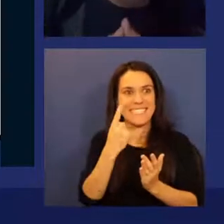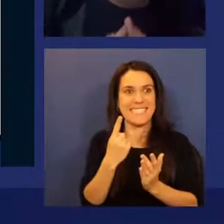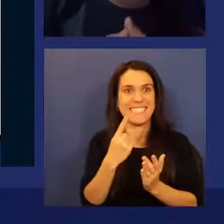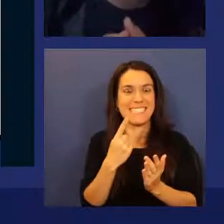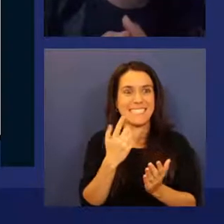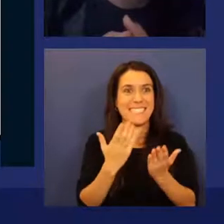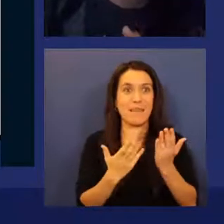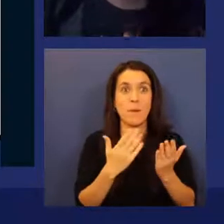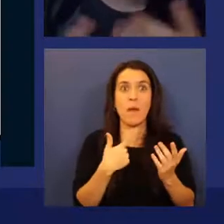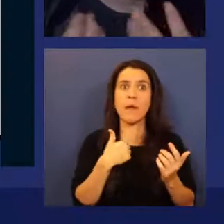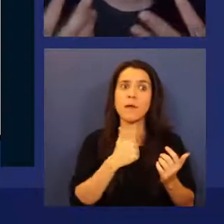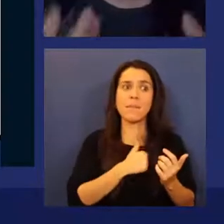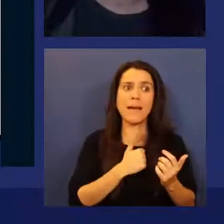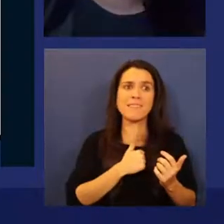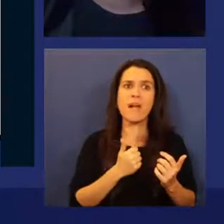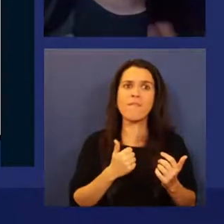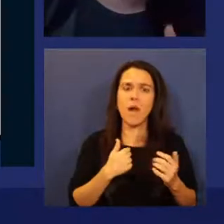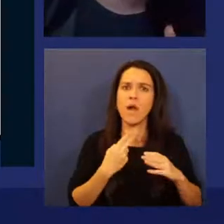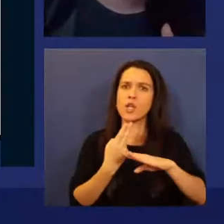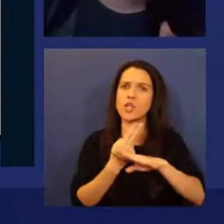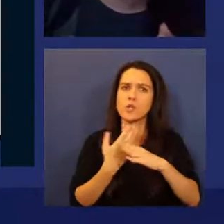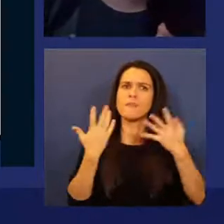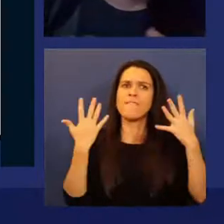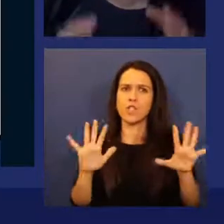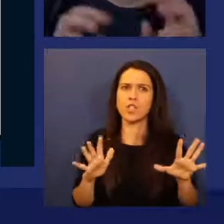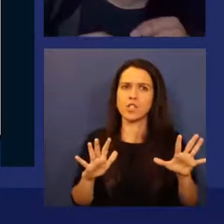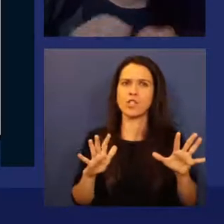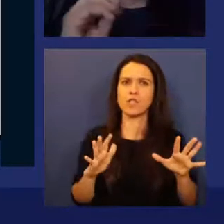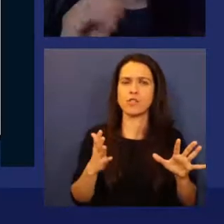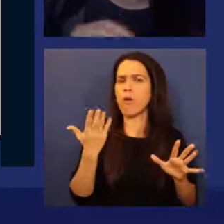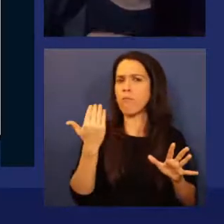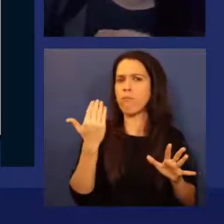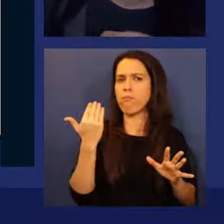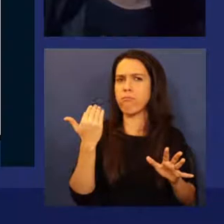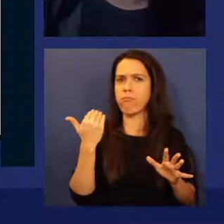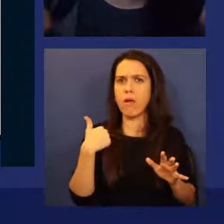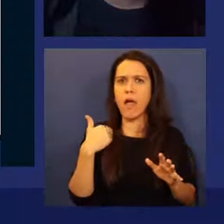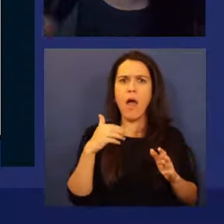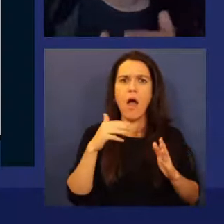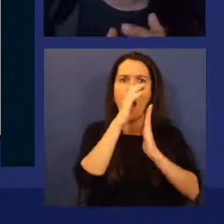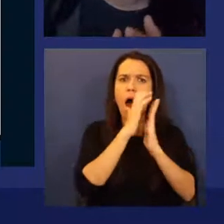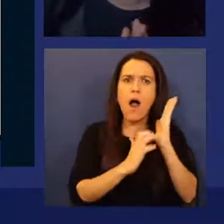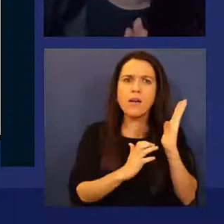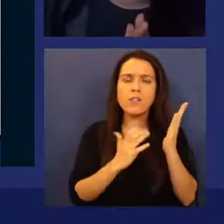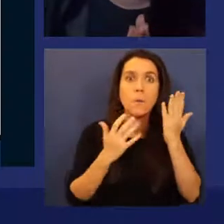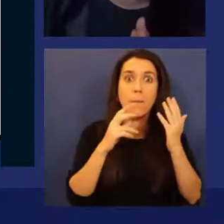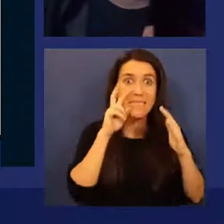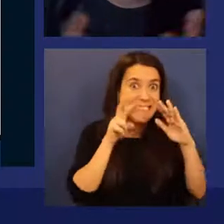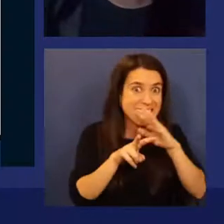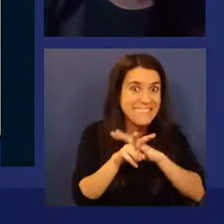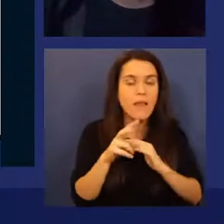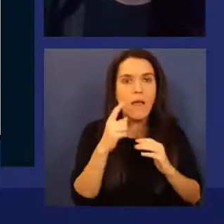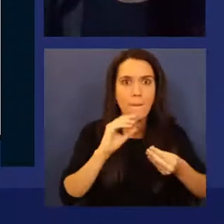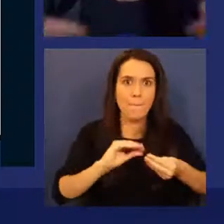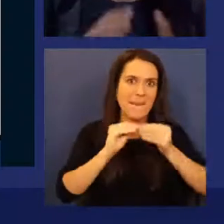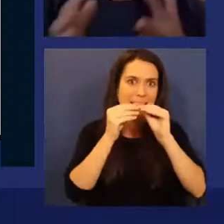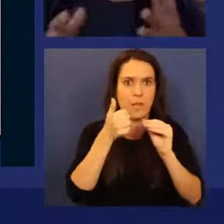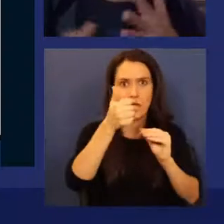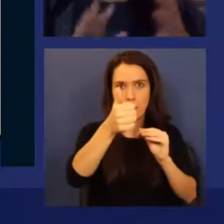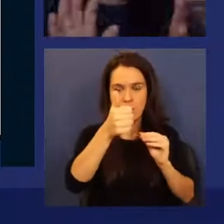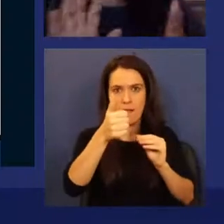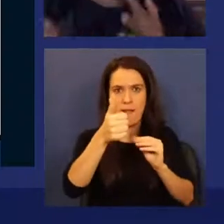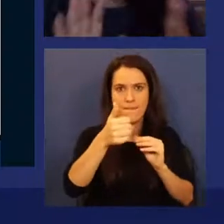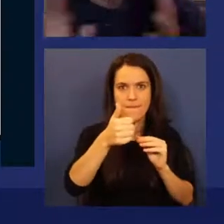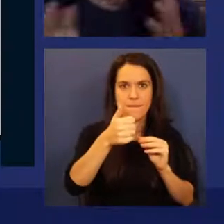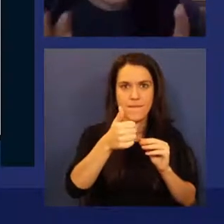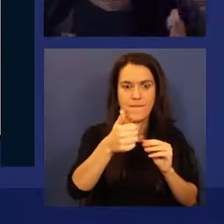had personally used and a tutorial, a couple of them, for you guys to have a chance to go and build this yourself, right? We only had, you know,